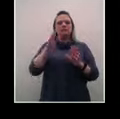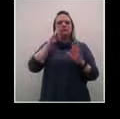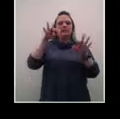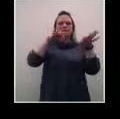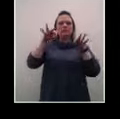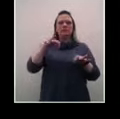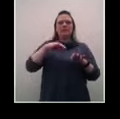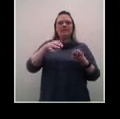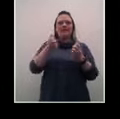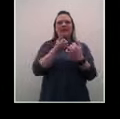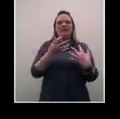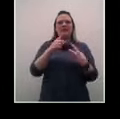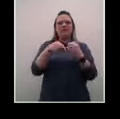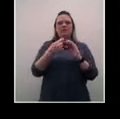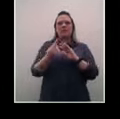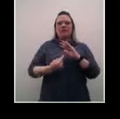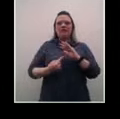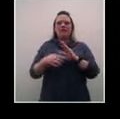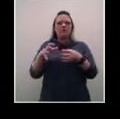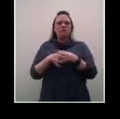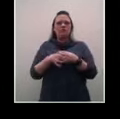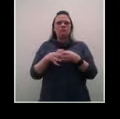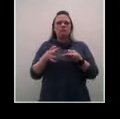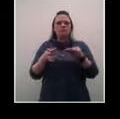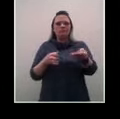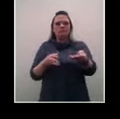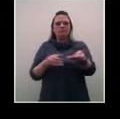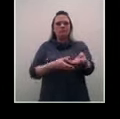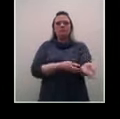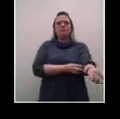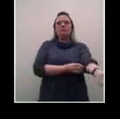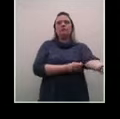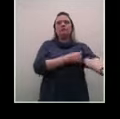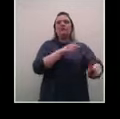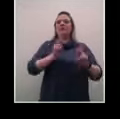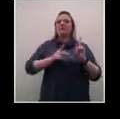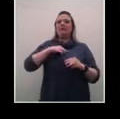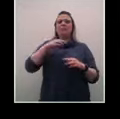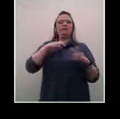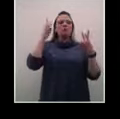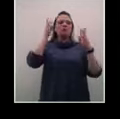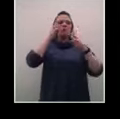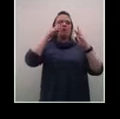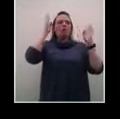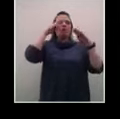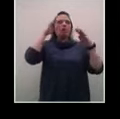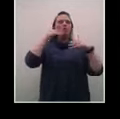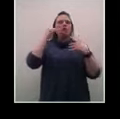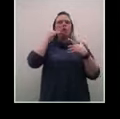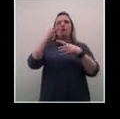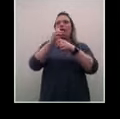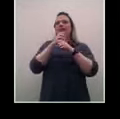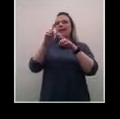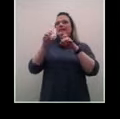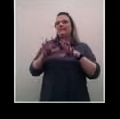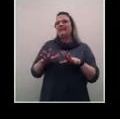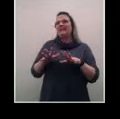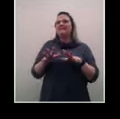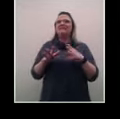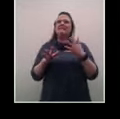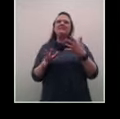information about isolation. So people are really worried that if they get a test and they think, well,